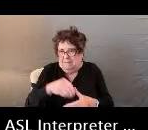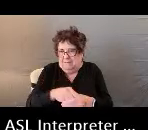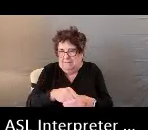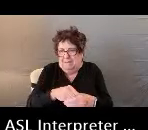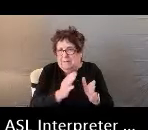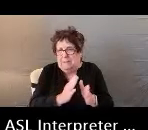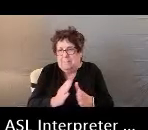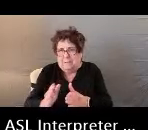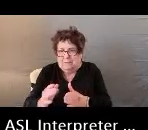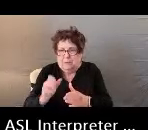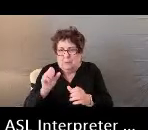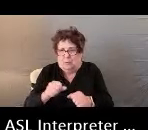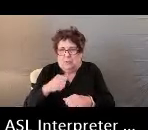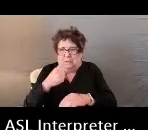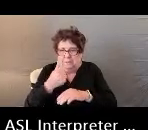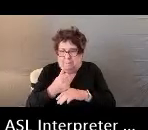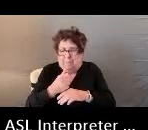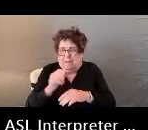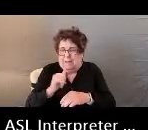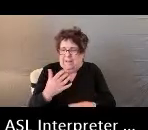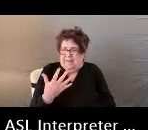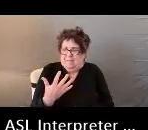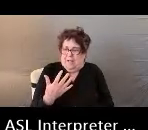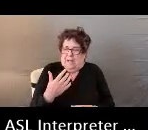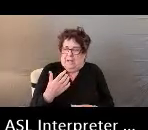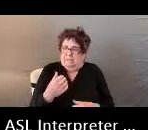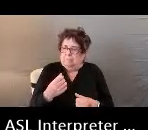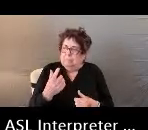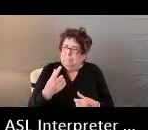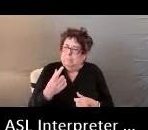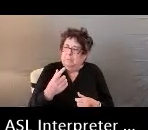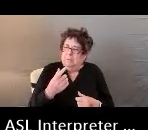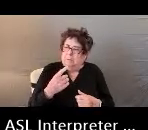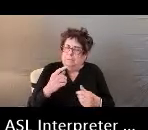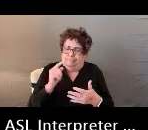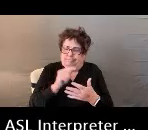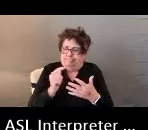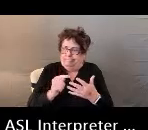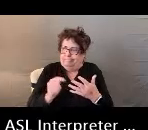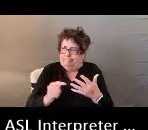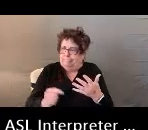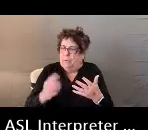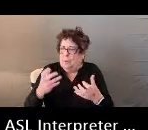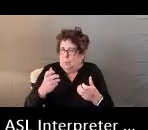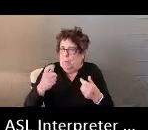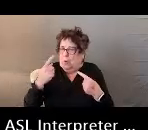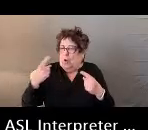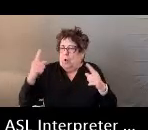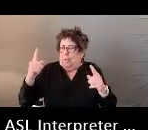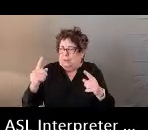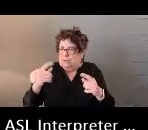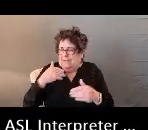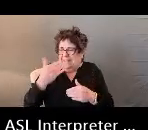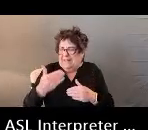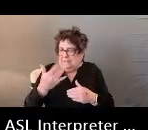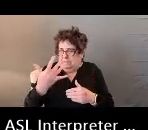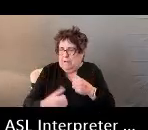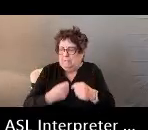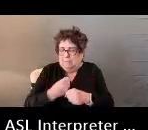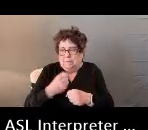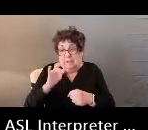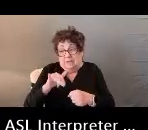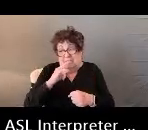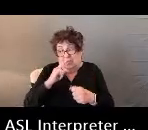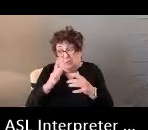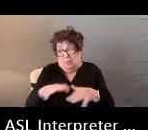we established like 5 strategic initiatives to complete within the next 5 years. So that is a very important aspect,